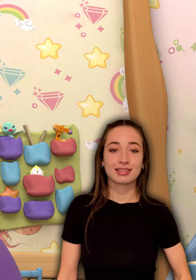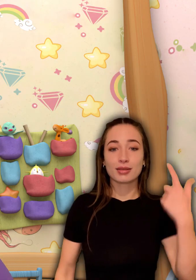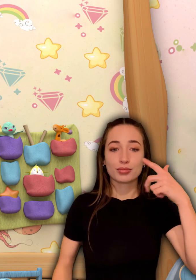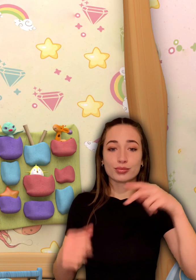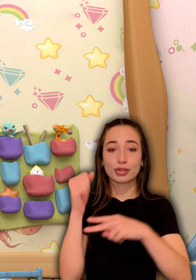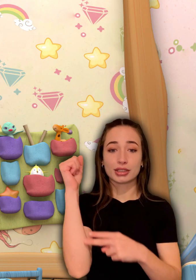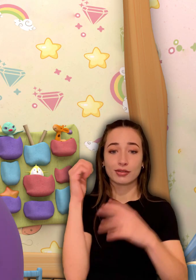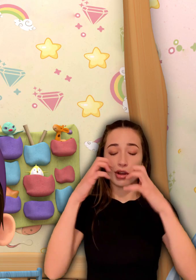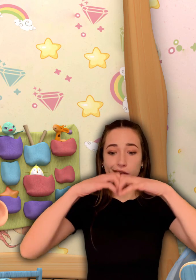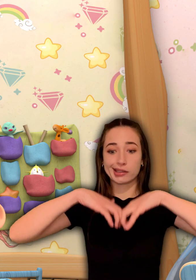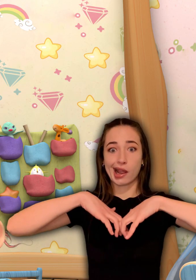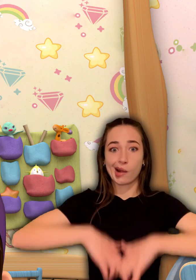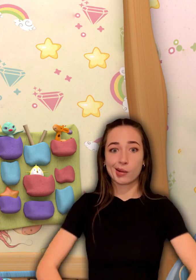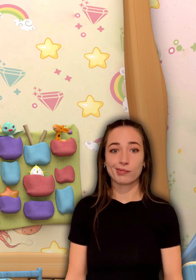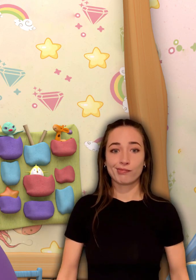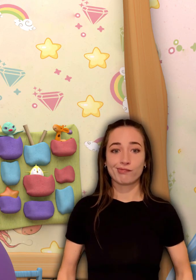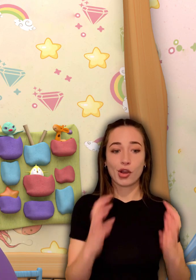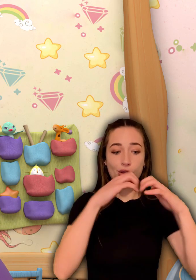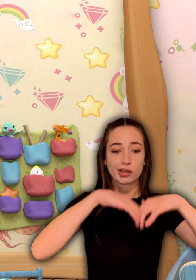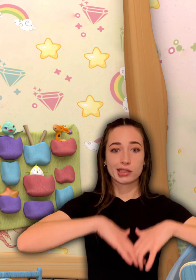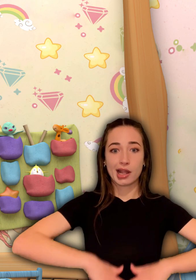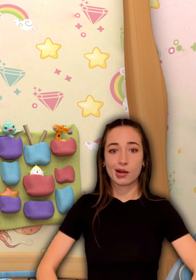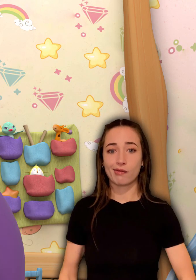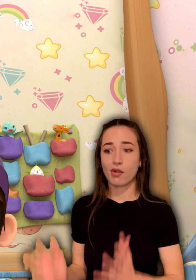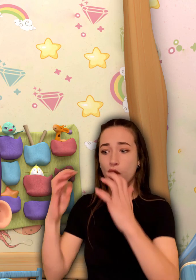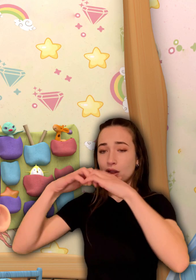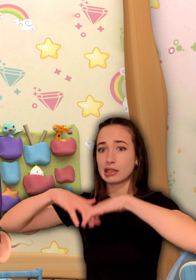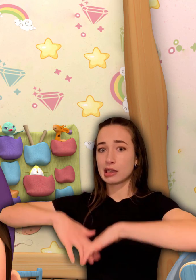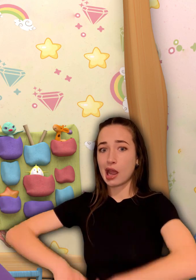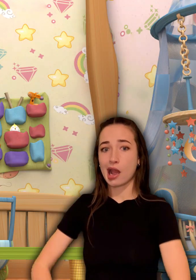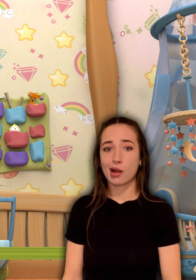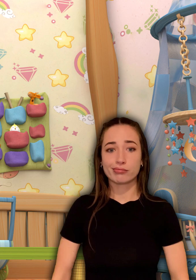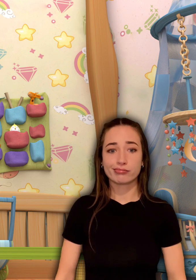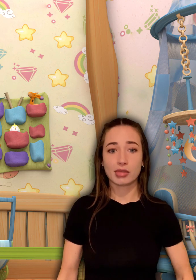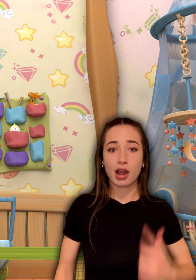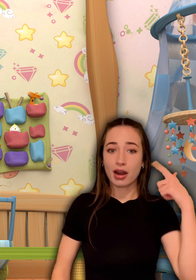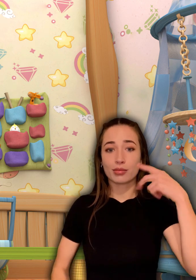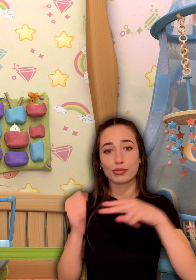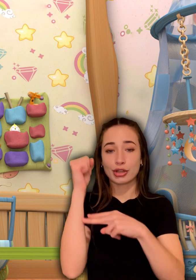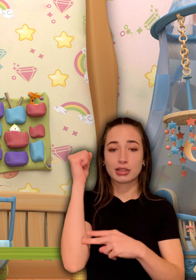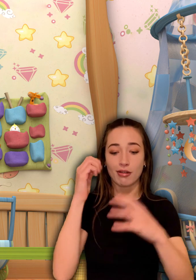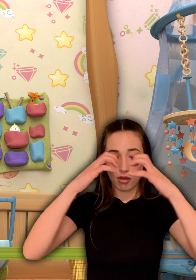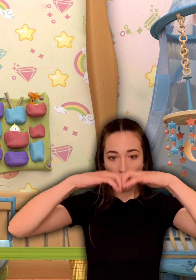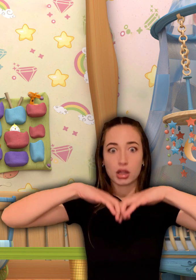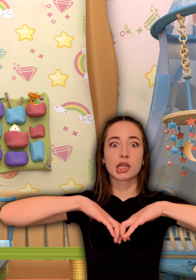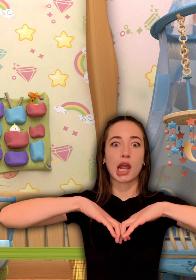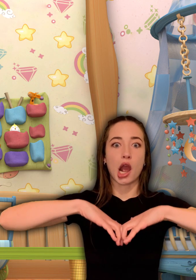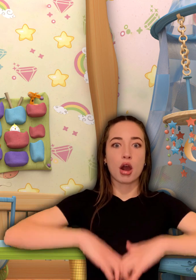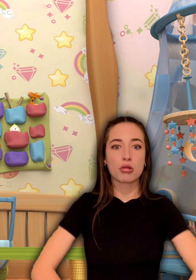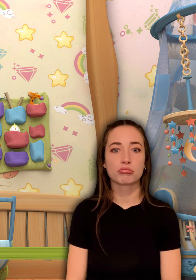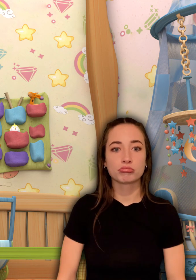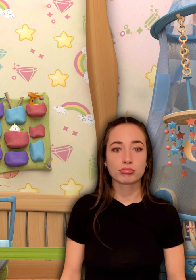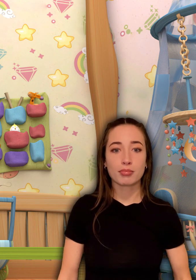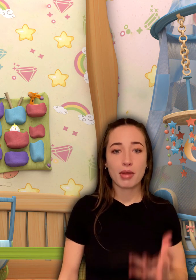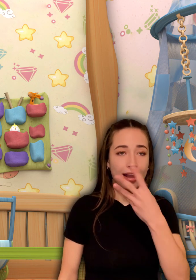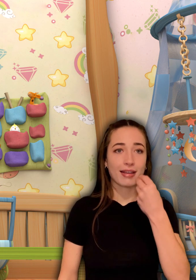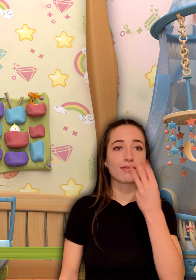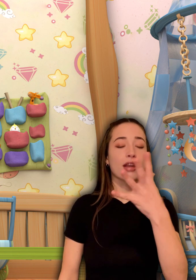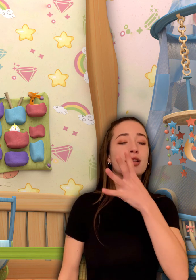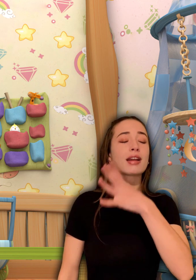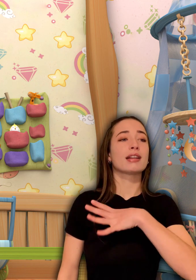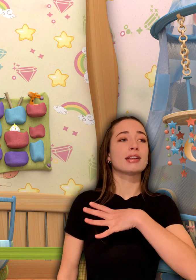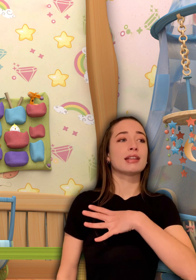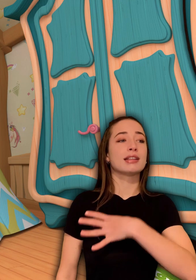London Bridge is falling down falling down falling down London bridge is falling down